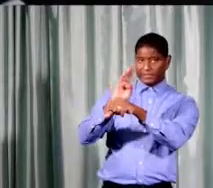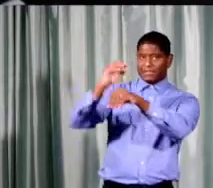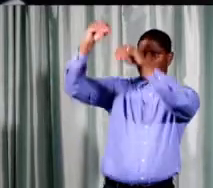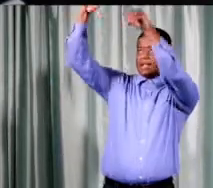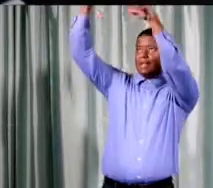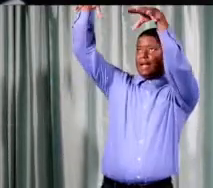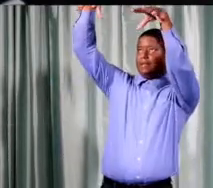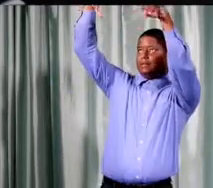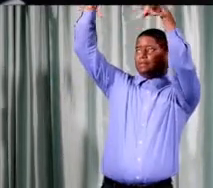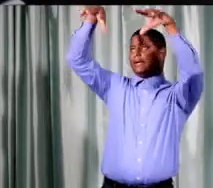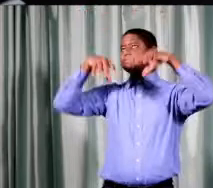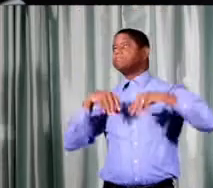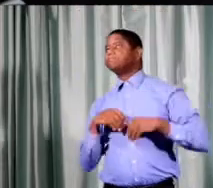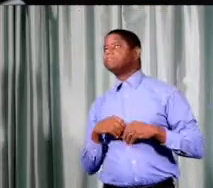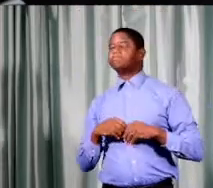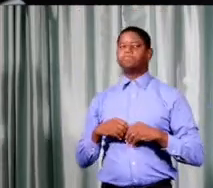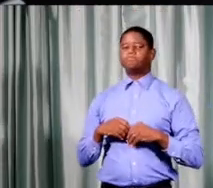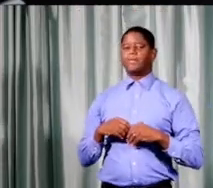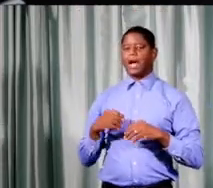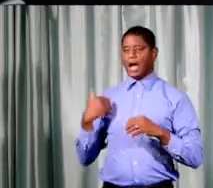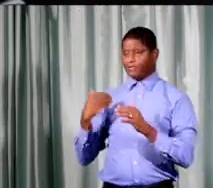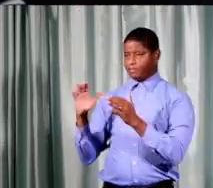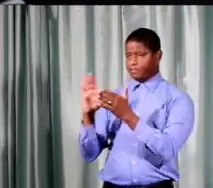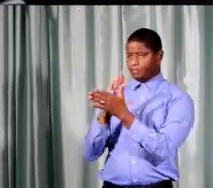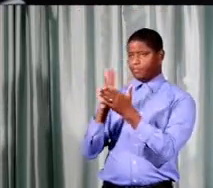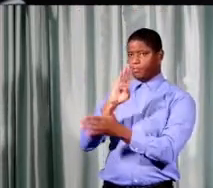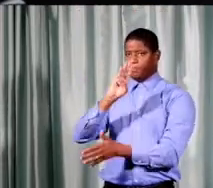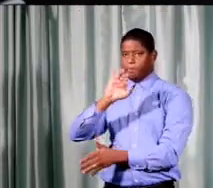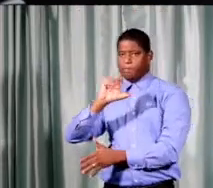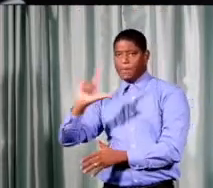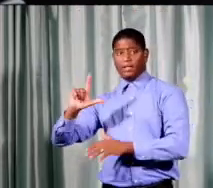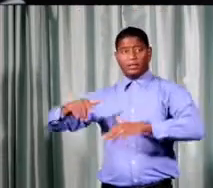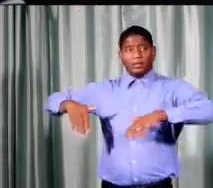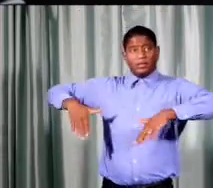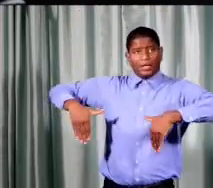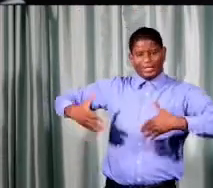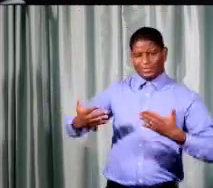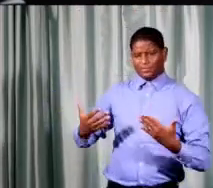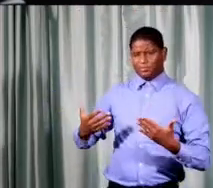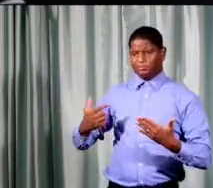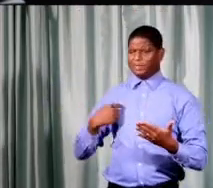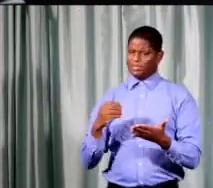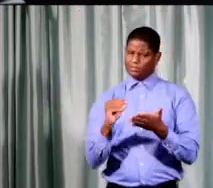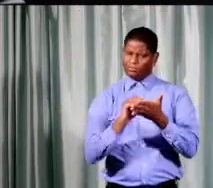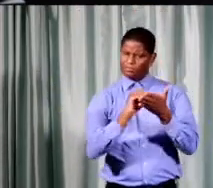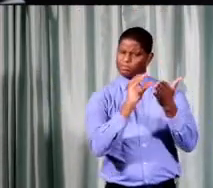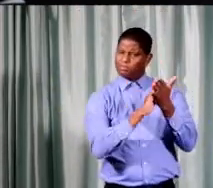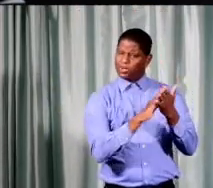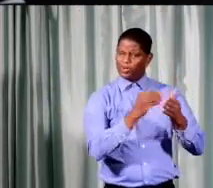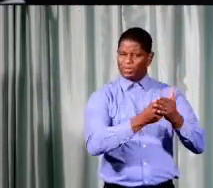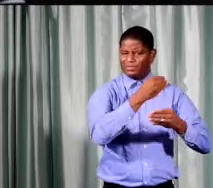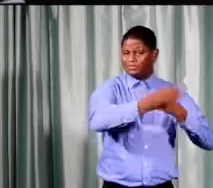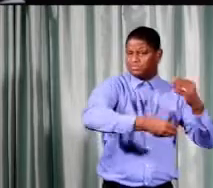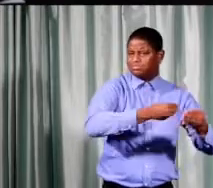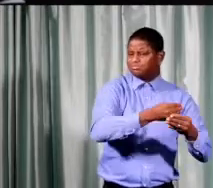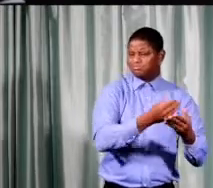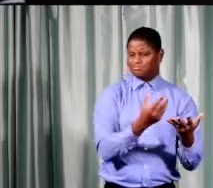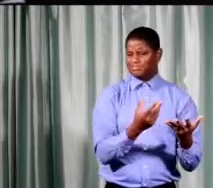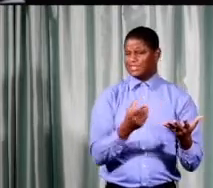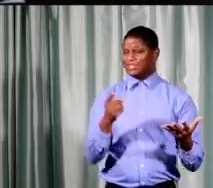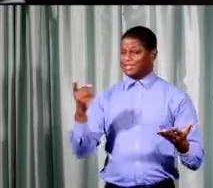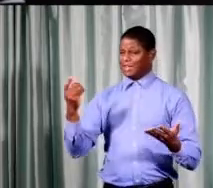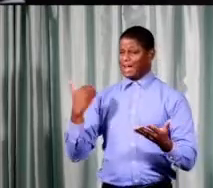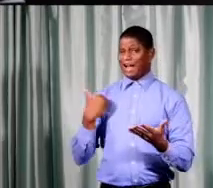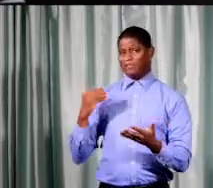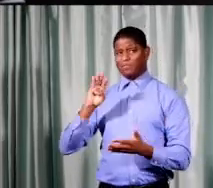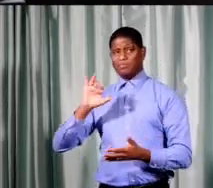You're going to prepare your books for the end of July, and the light bill, the phone bill didn't come in. What do you put for light and phone